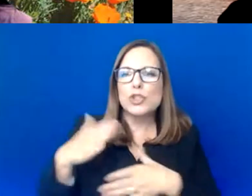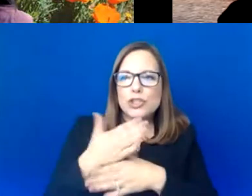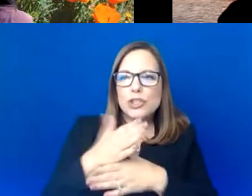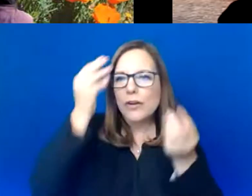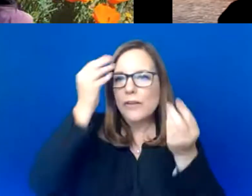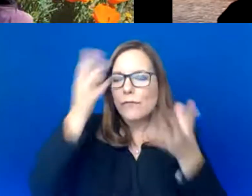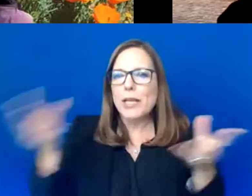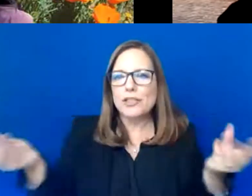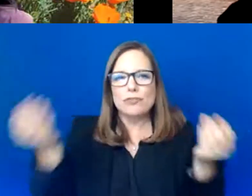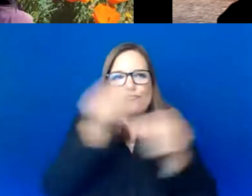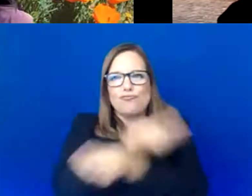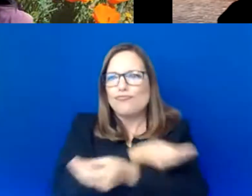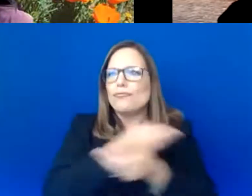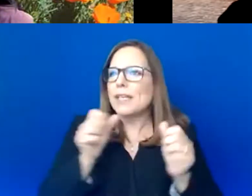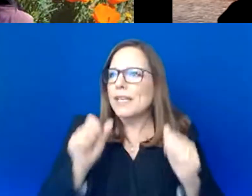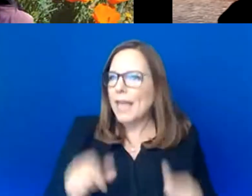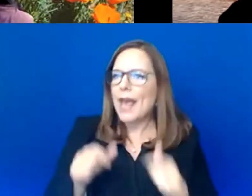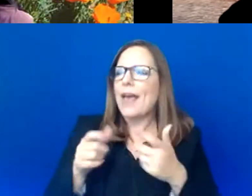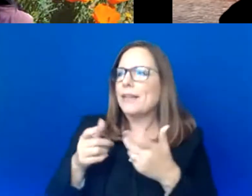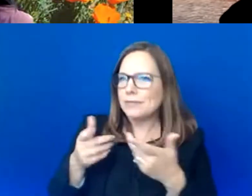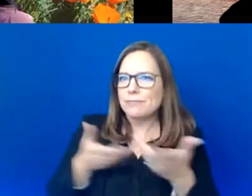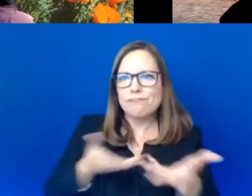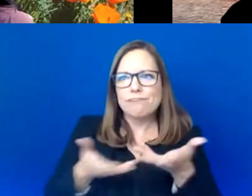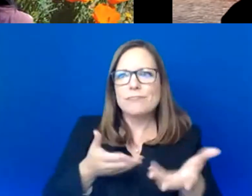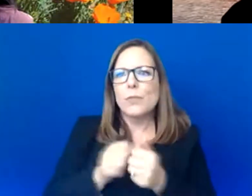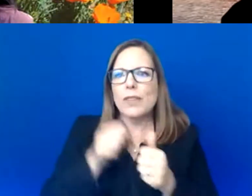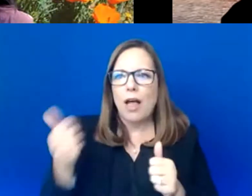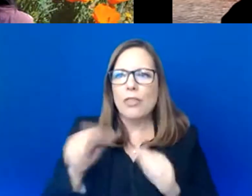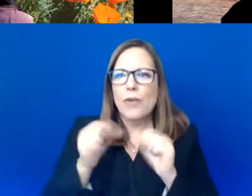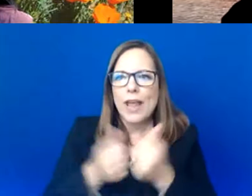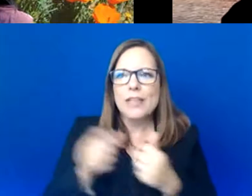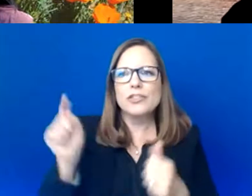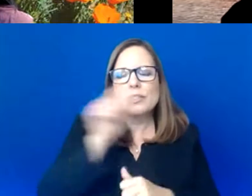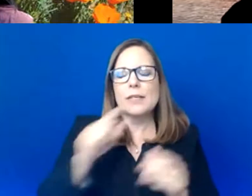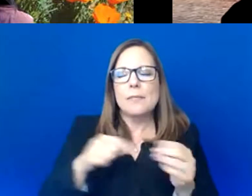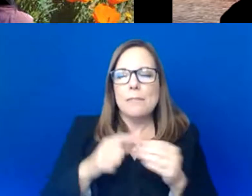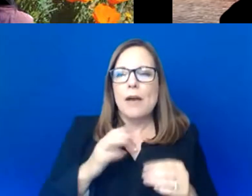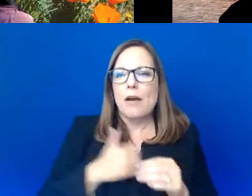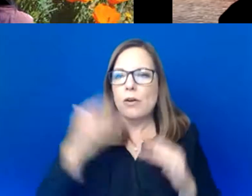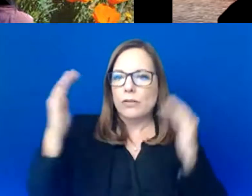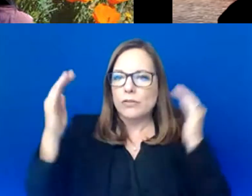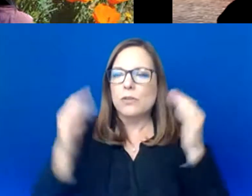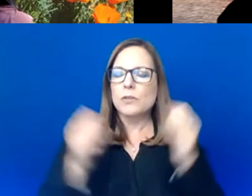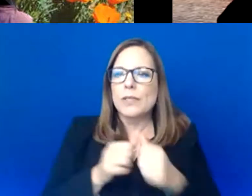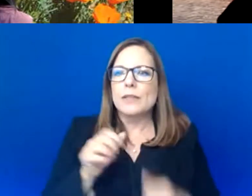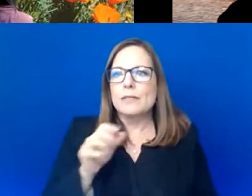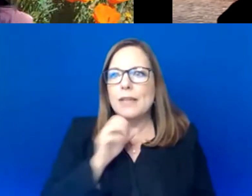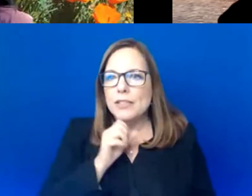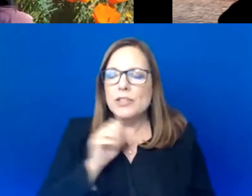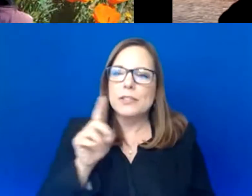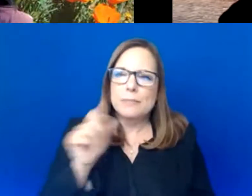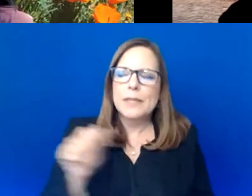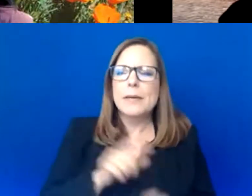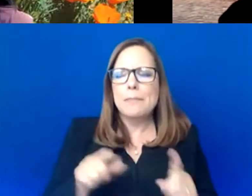support older adults and persons with disabilities. It raises significant issues, though, for me in terms of the challenges that